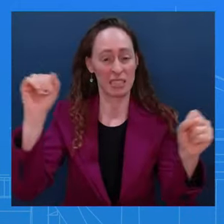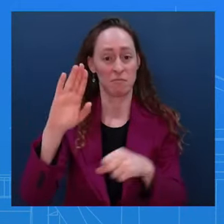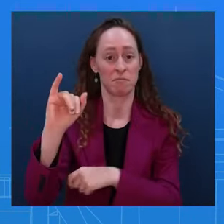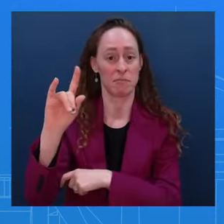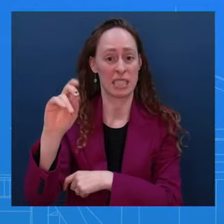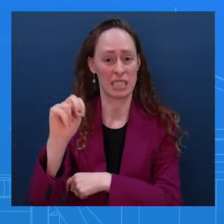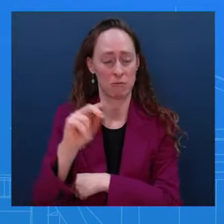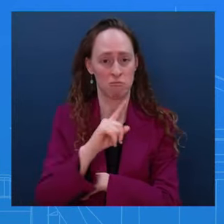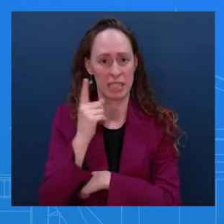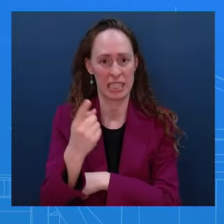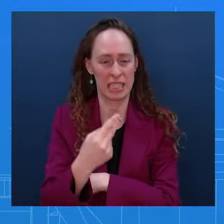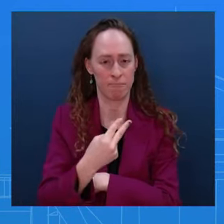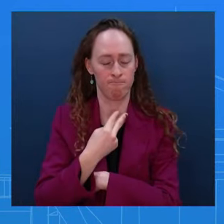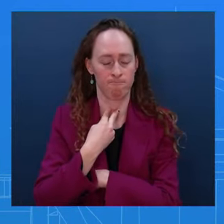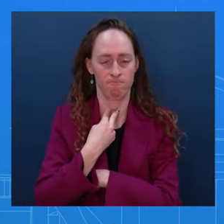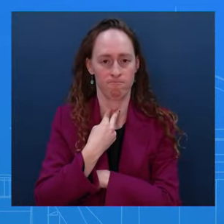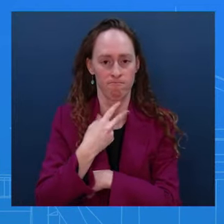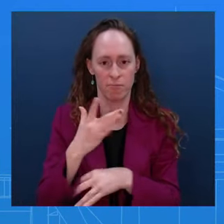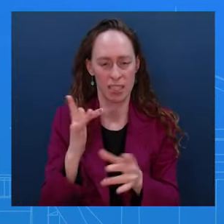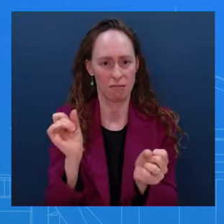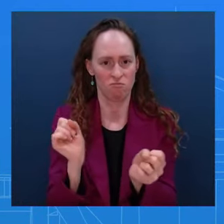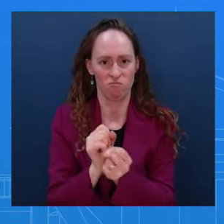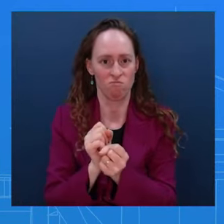exiting Afghanistan.